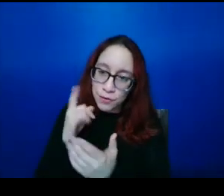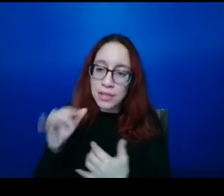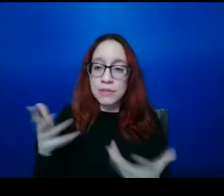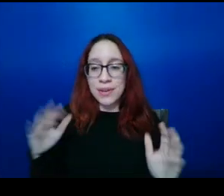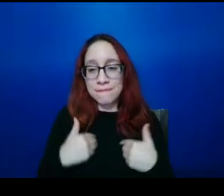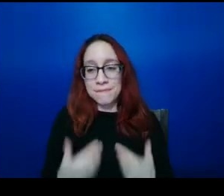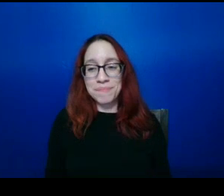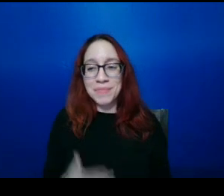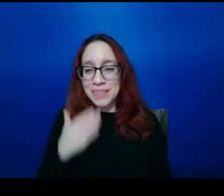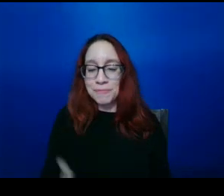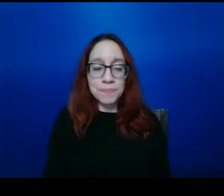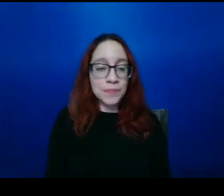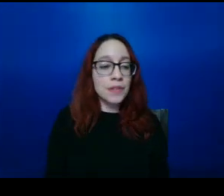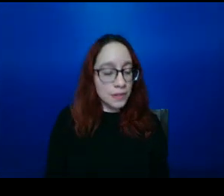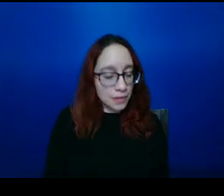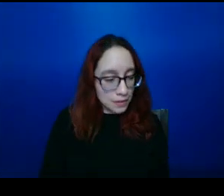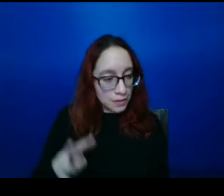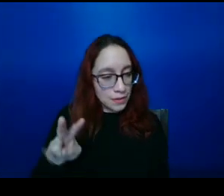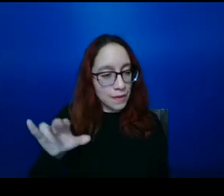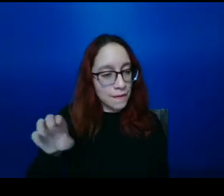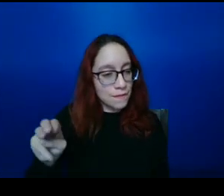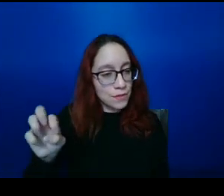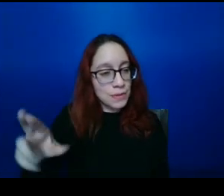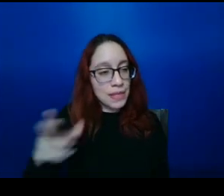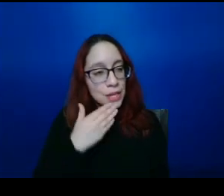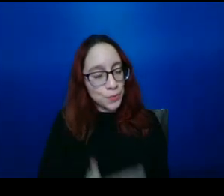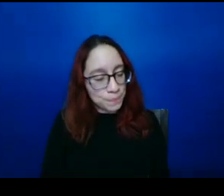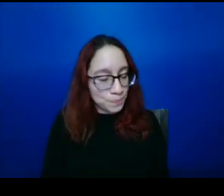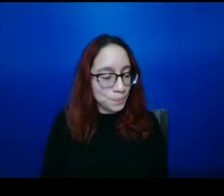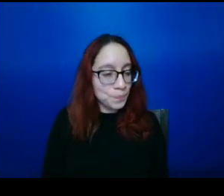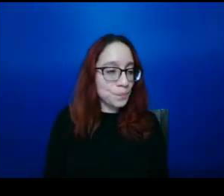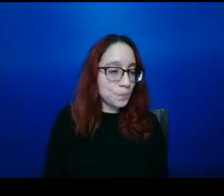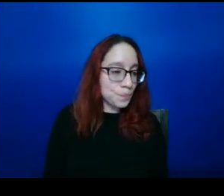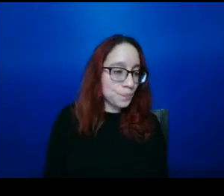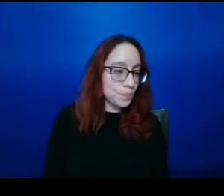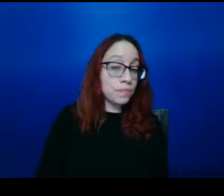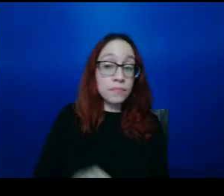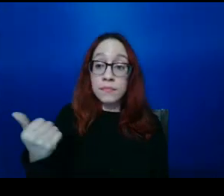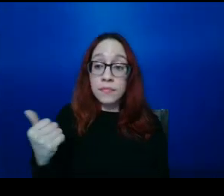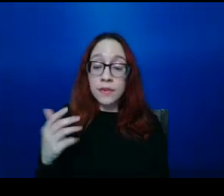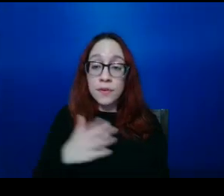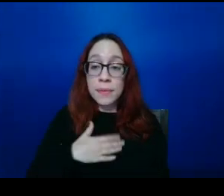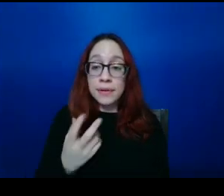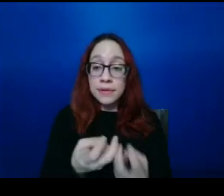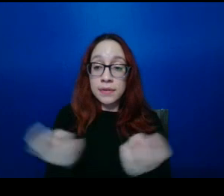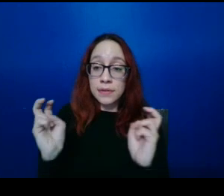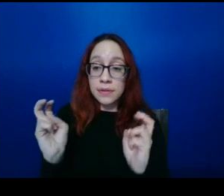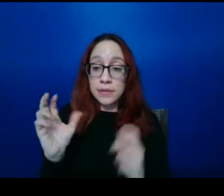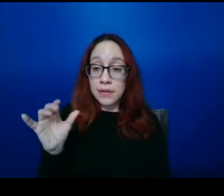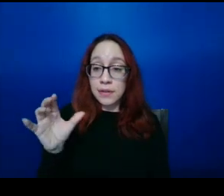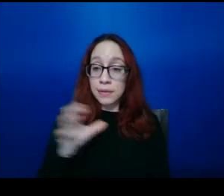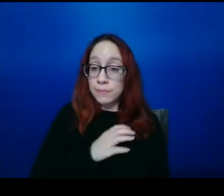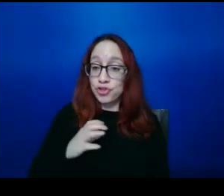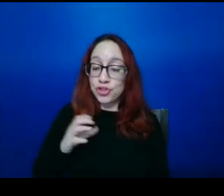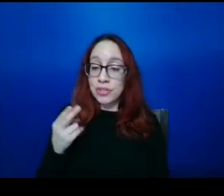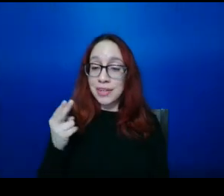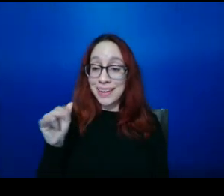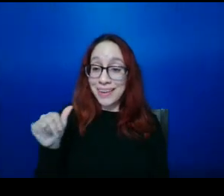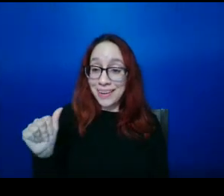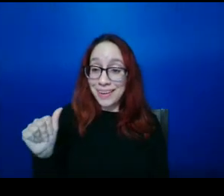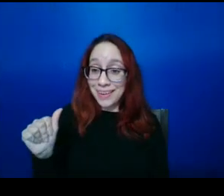you. Thank you, Vice Mayor. Appreciate those kind words. Anything else for my colleagues, Commissioner Hay? Good. You're